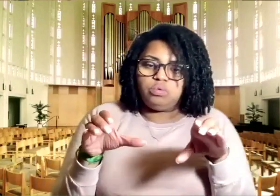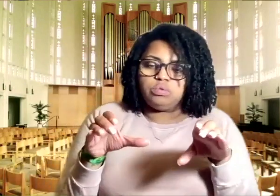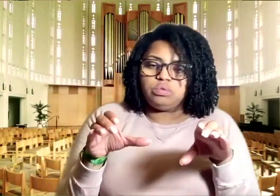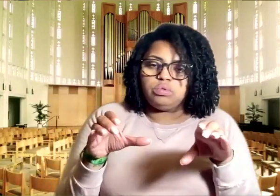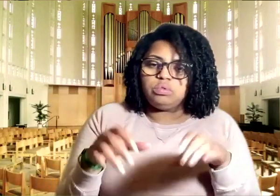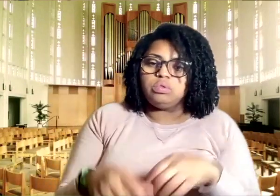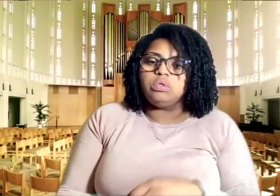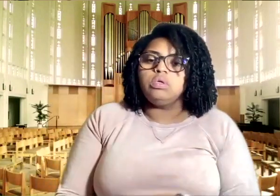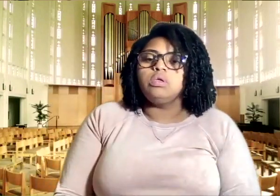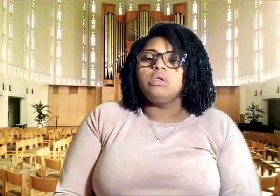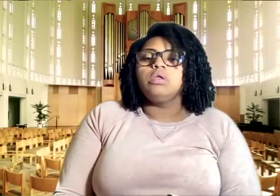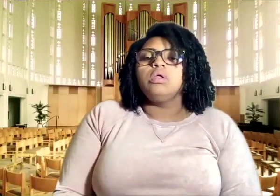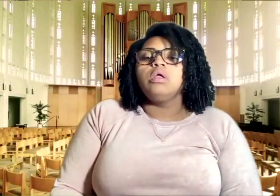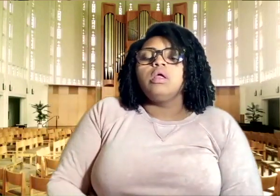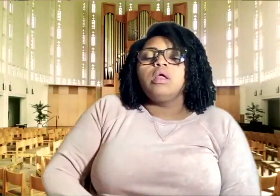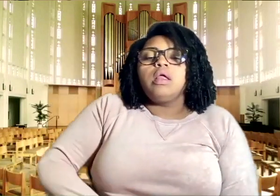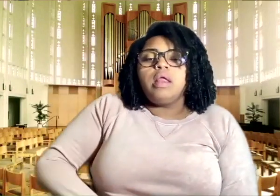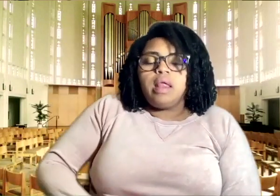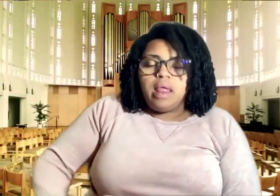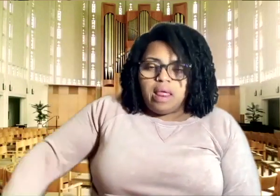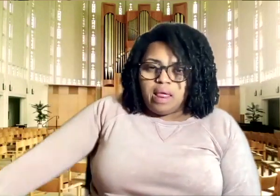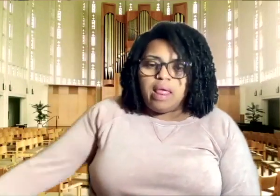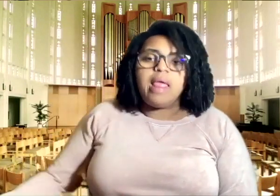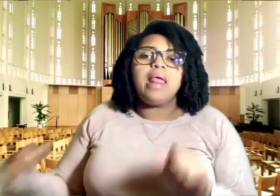and to see so much heartache